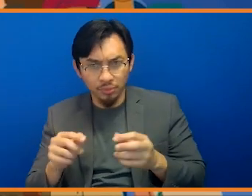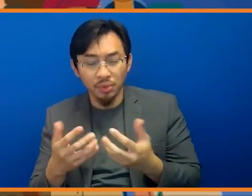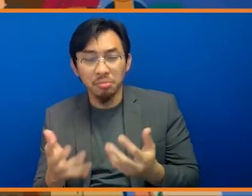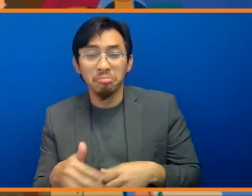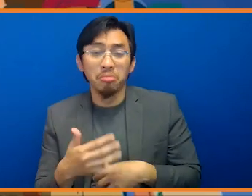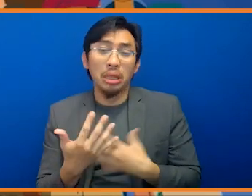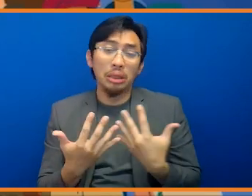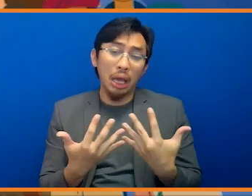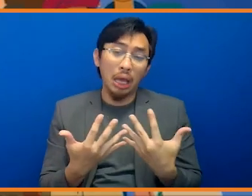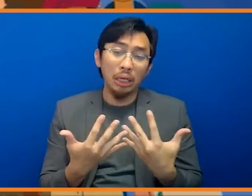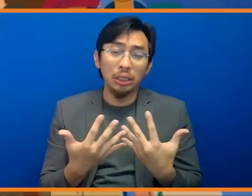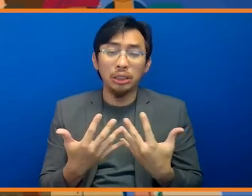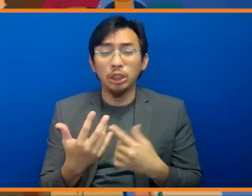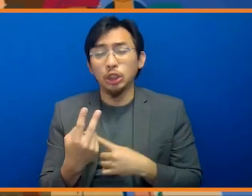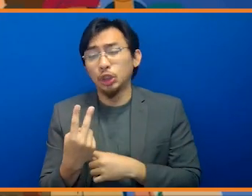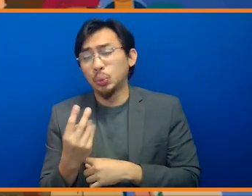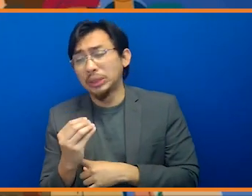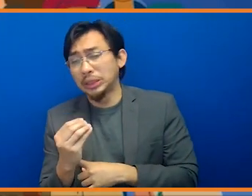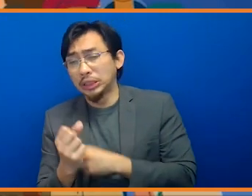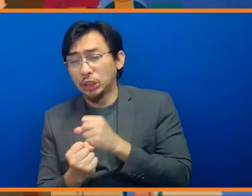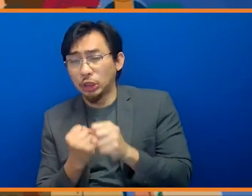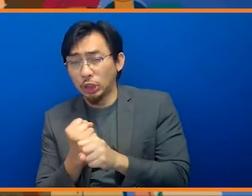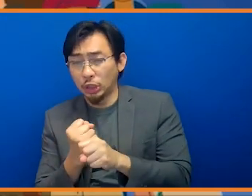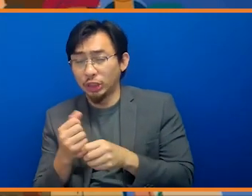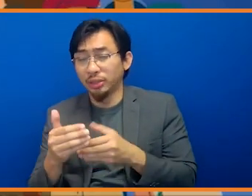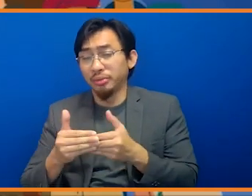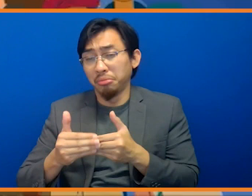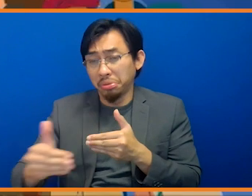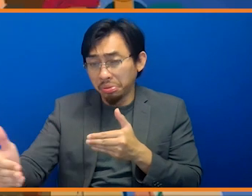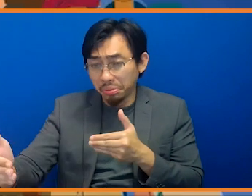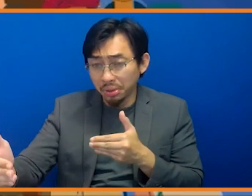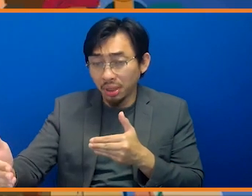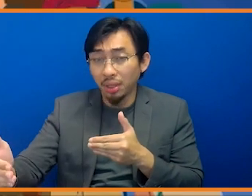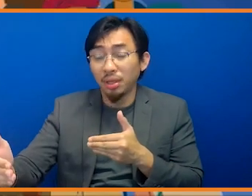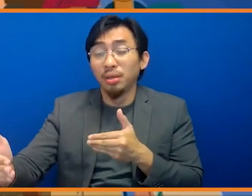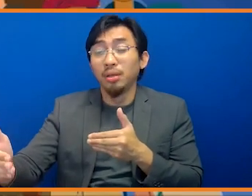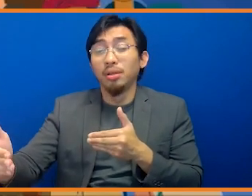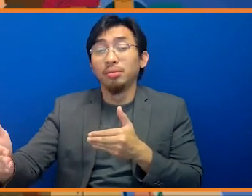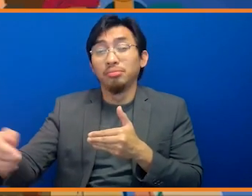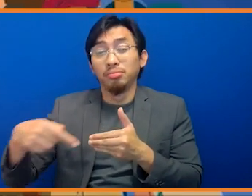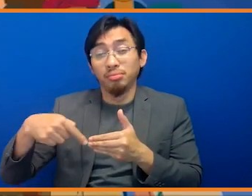However, 10 to 20 years after the disasters,